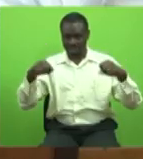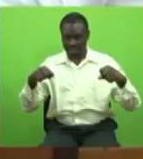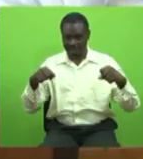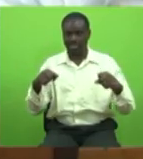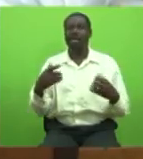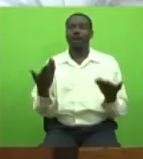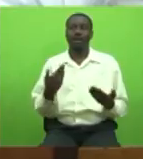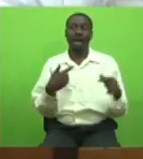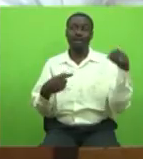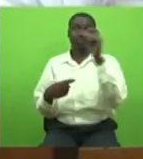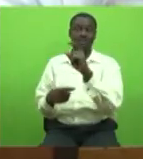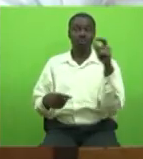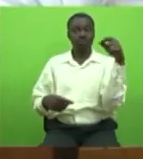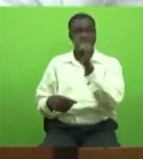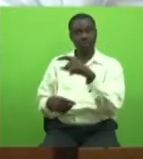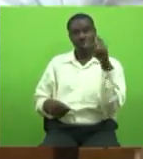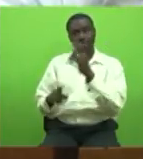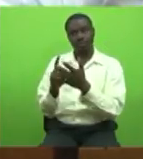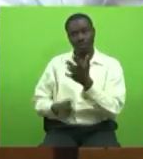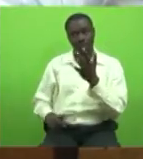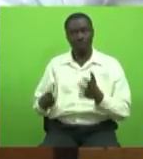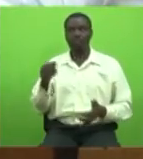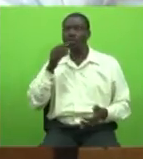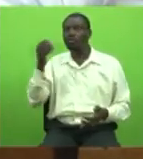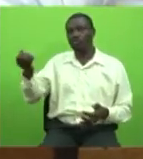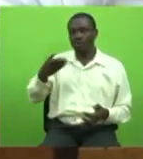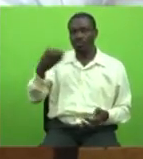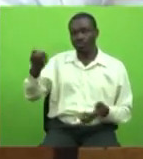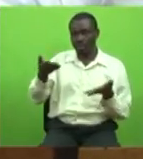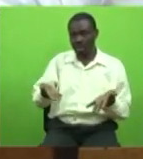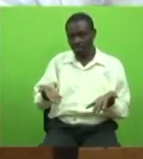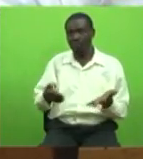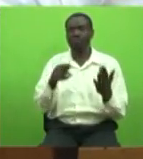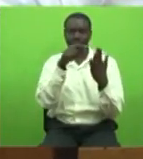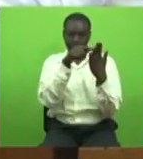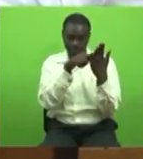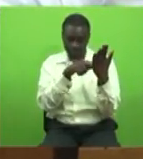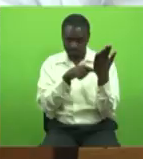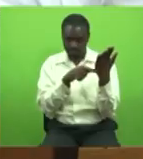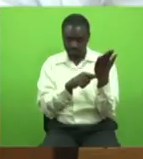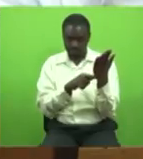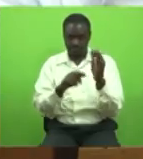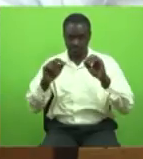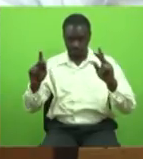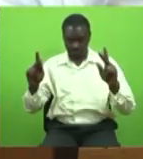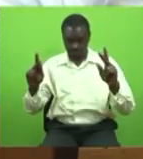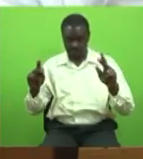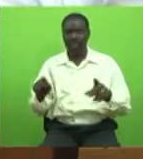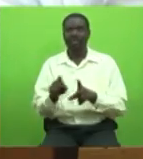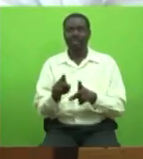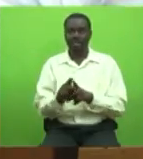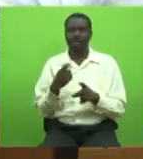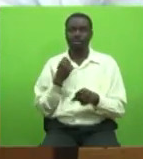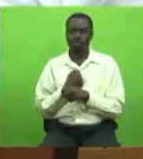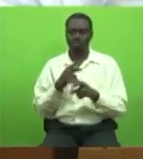you consent to that, what happened. Then I'll do some examination on you, and thereafter I'll take